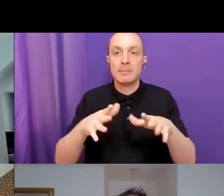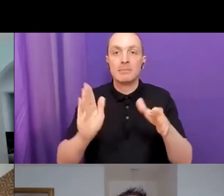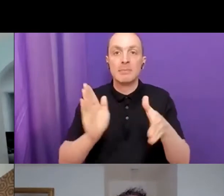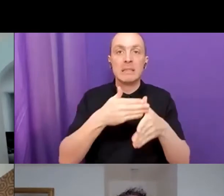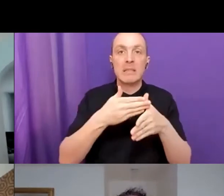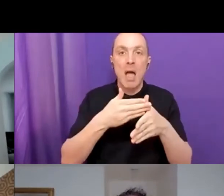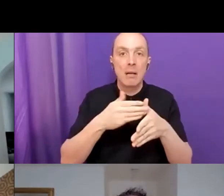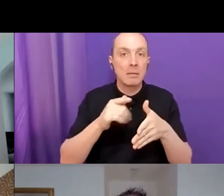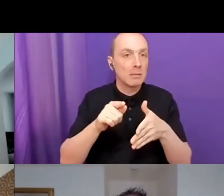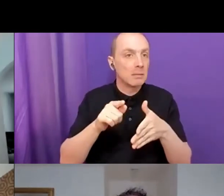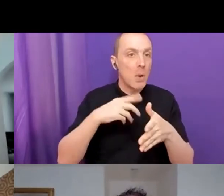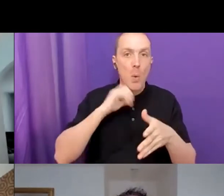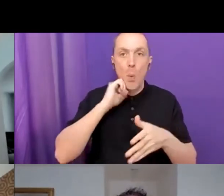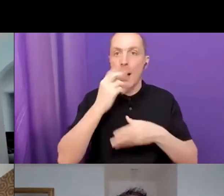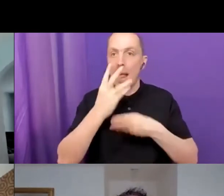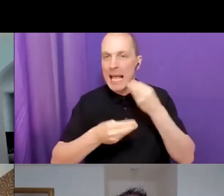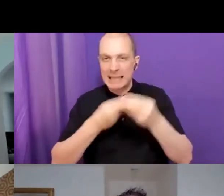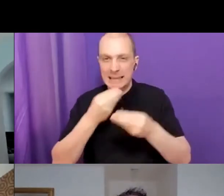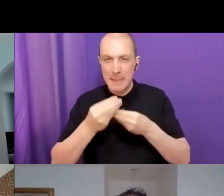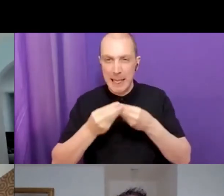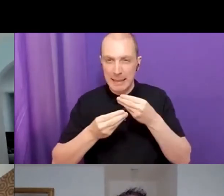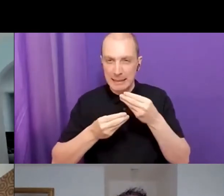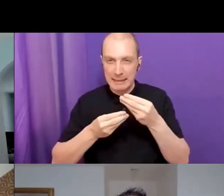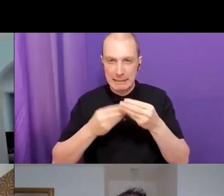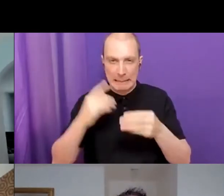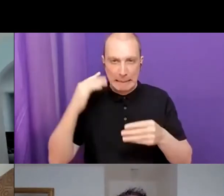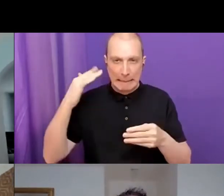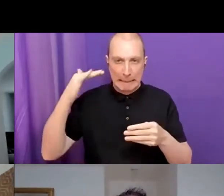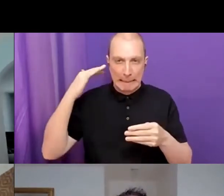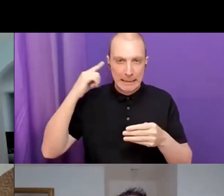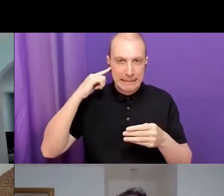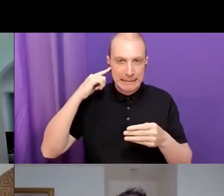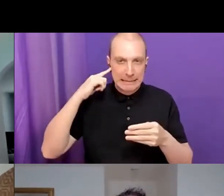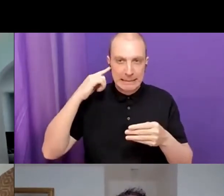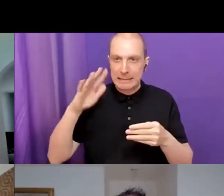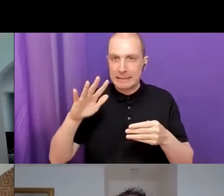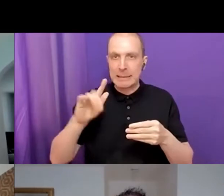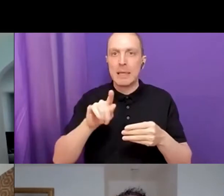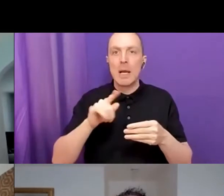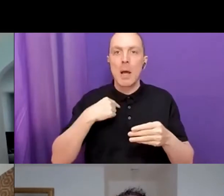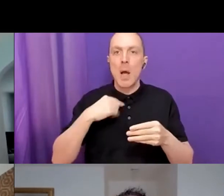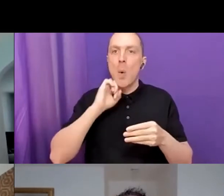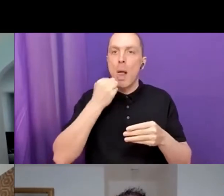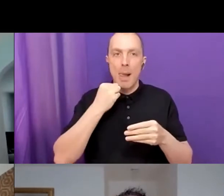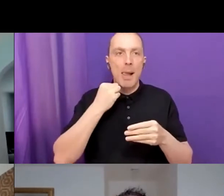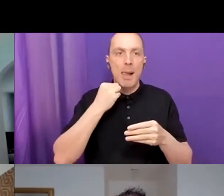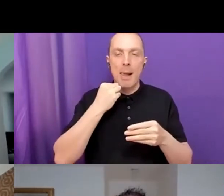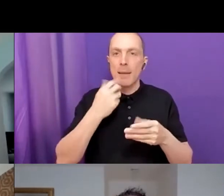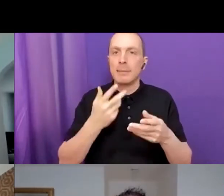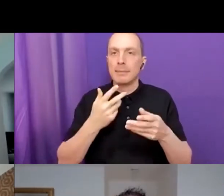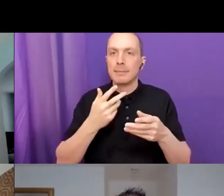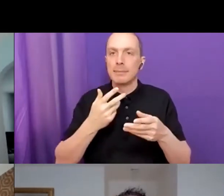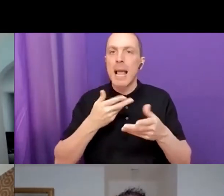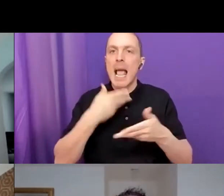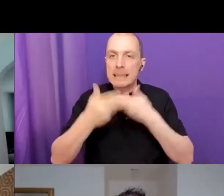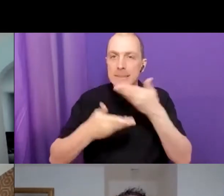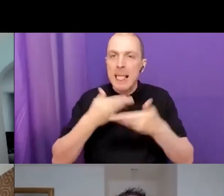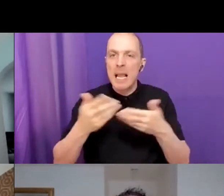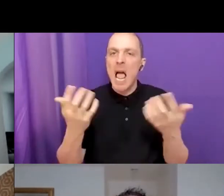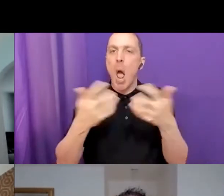by explaining a little bit about how today's session will run and how you can interact with